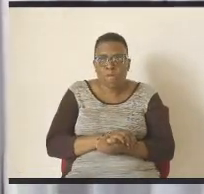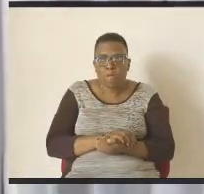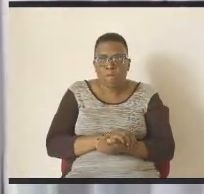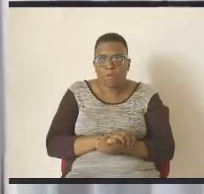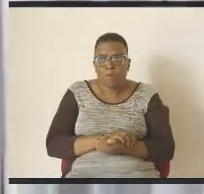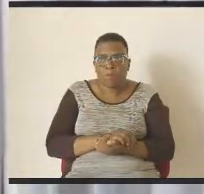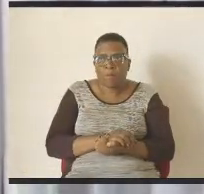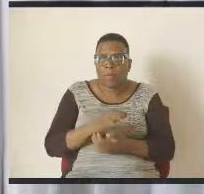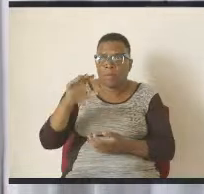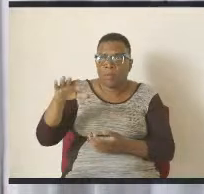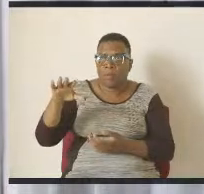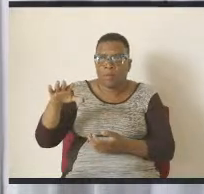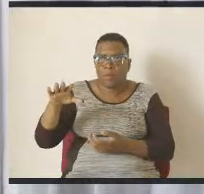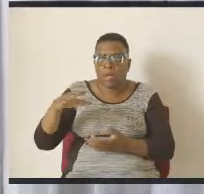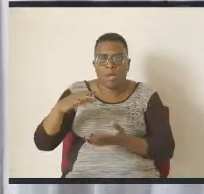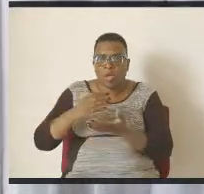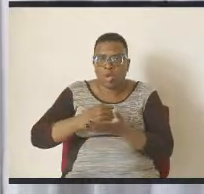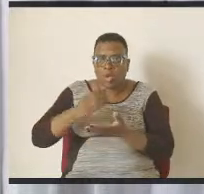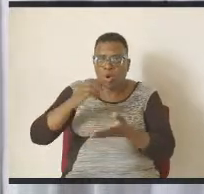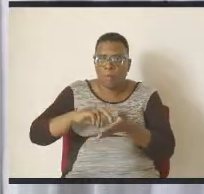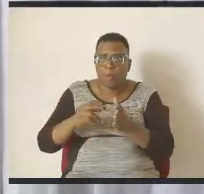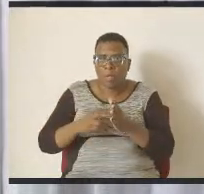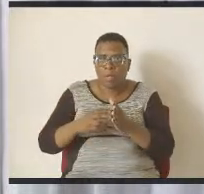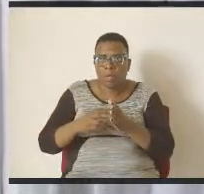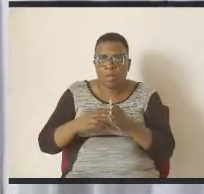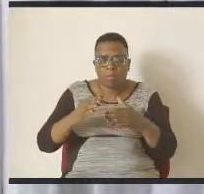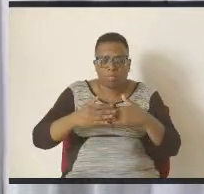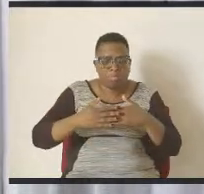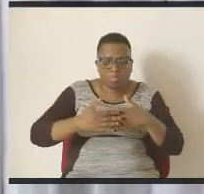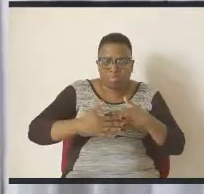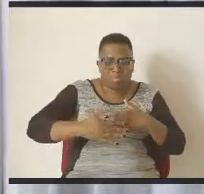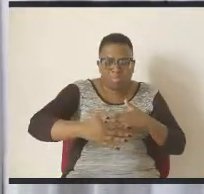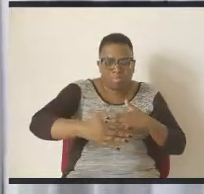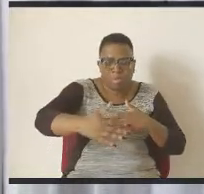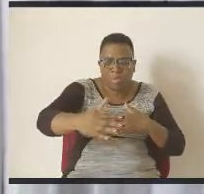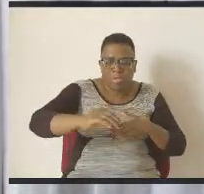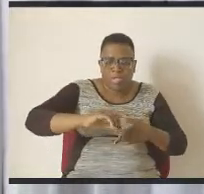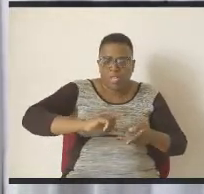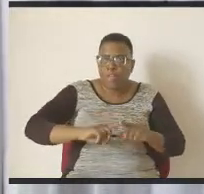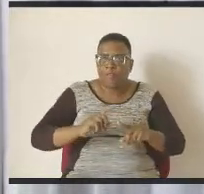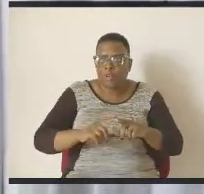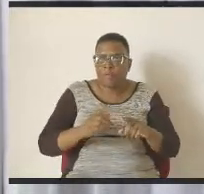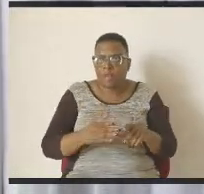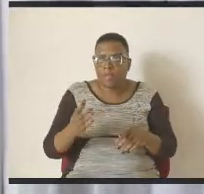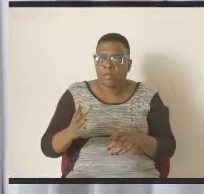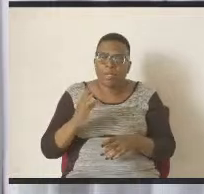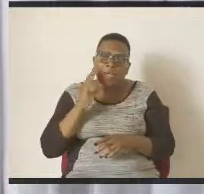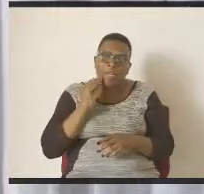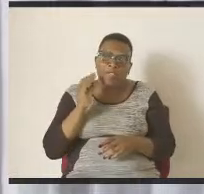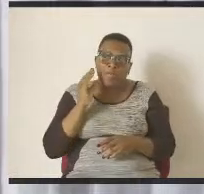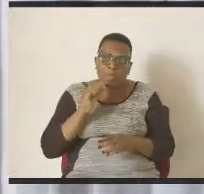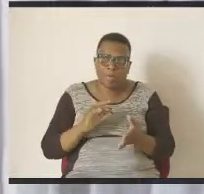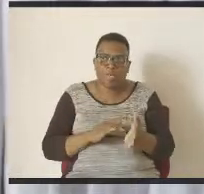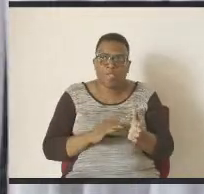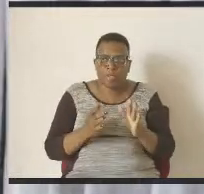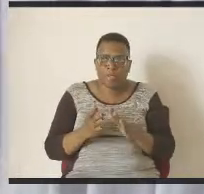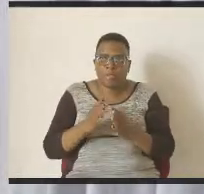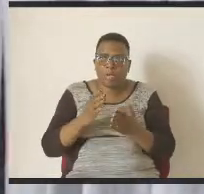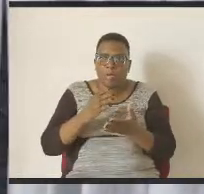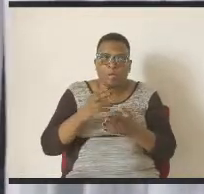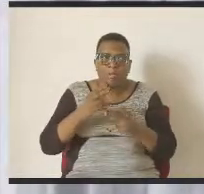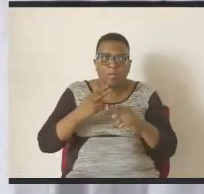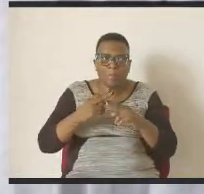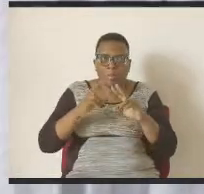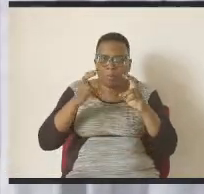collector Levi here writing, he's telling us what Jesus was experiencing. He was experiencing what? Sorrow and